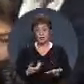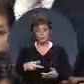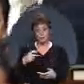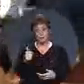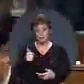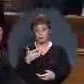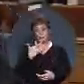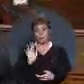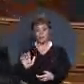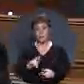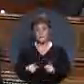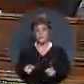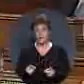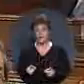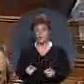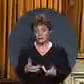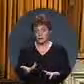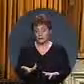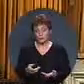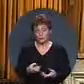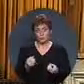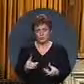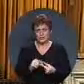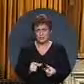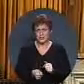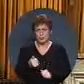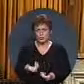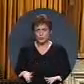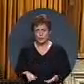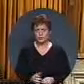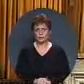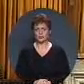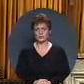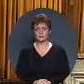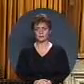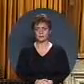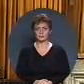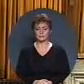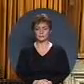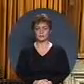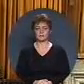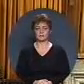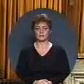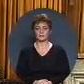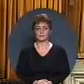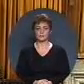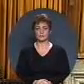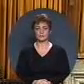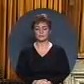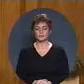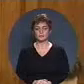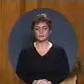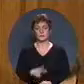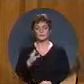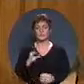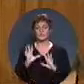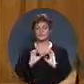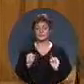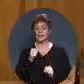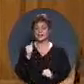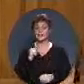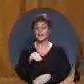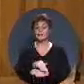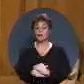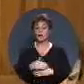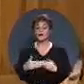themselves. The Honourable Member for West Nova. Mr. Speaker, last night the House of Commons unanimously passed a